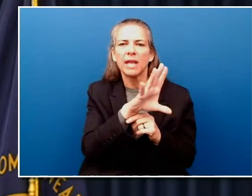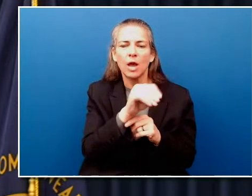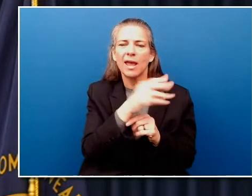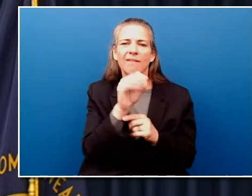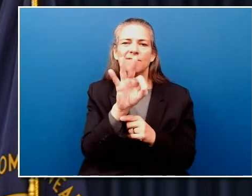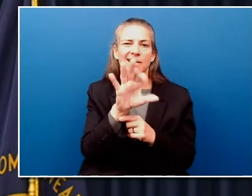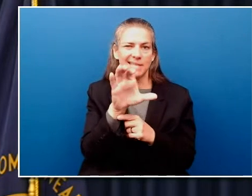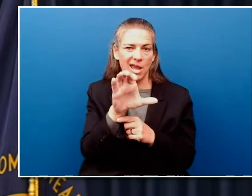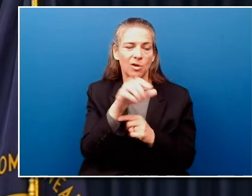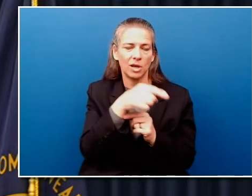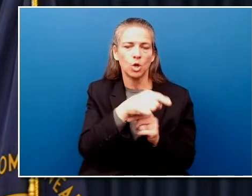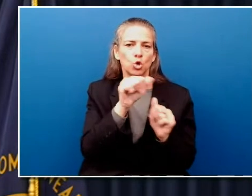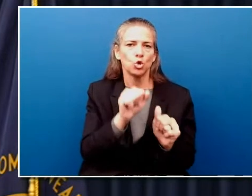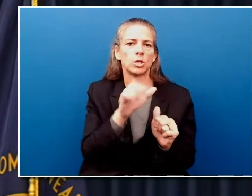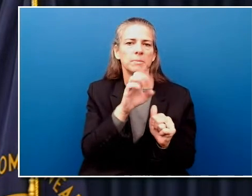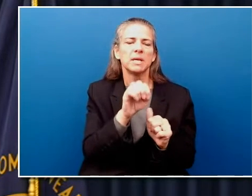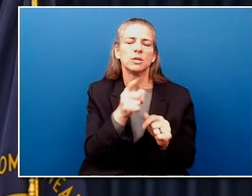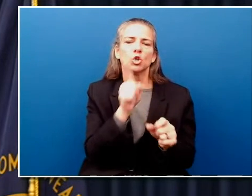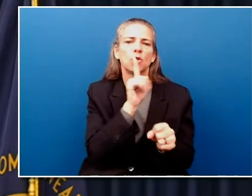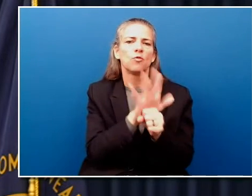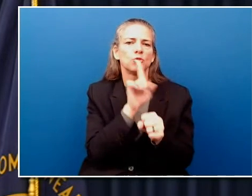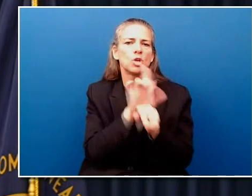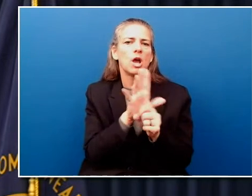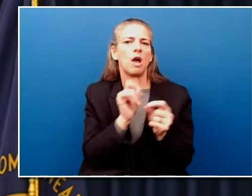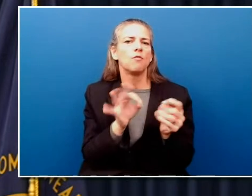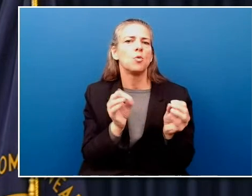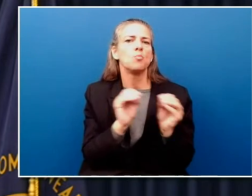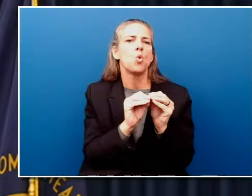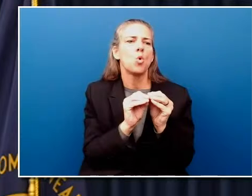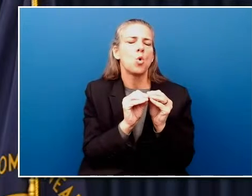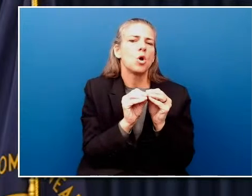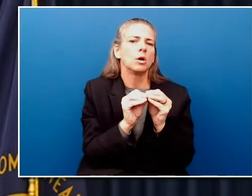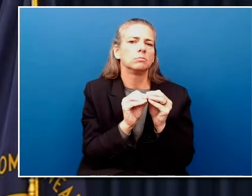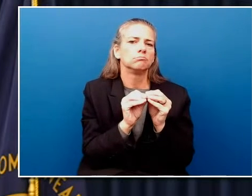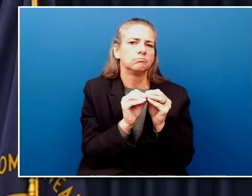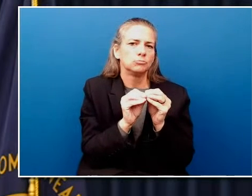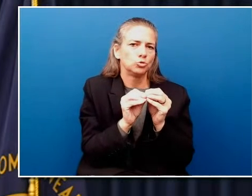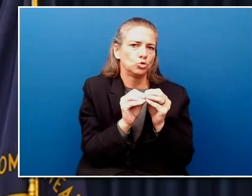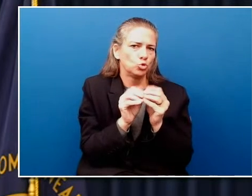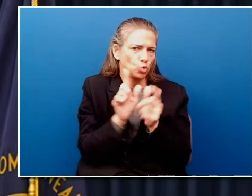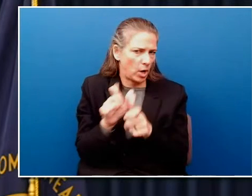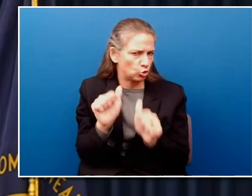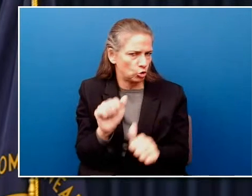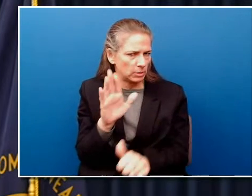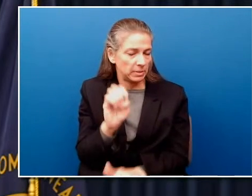result in confirmations of additional tornadoes. Power outages are down to